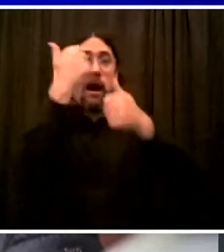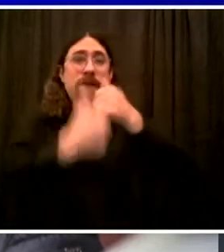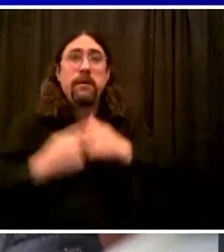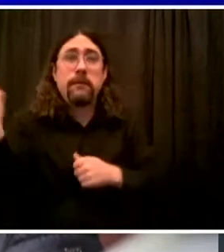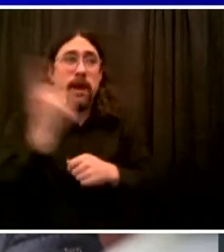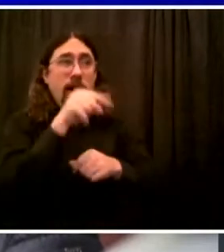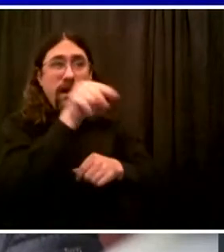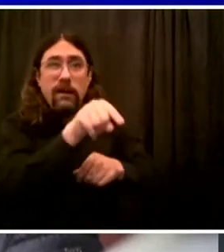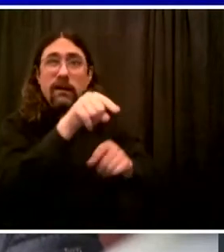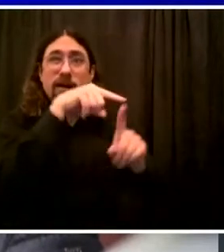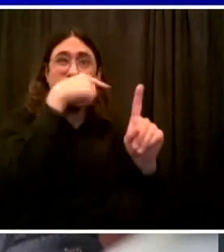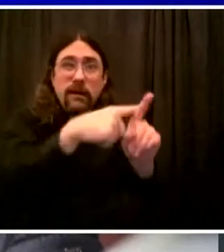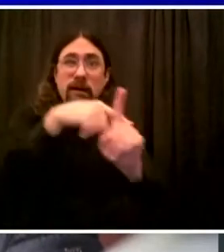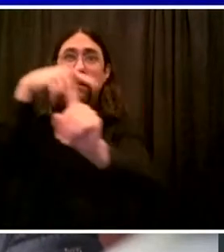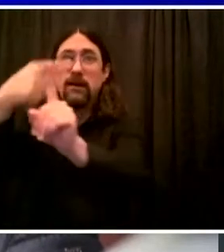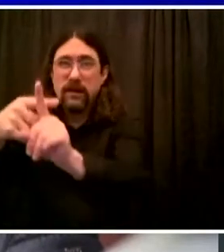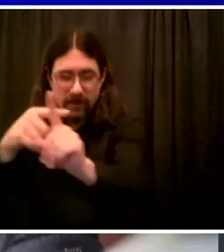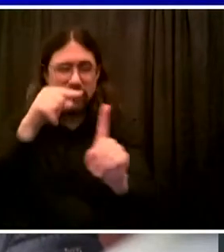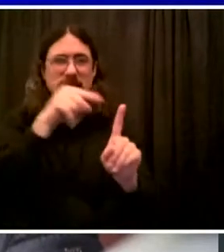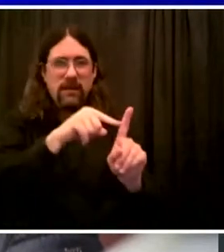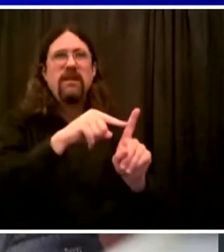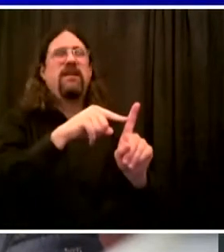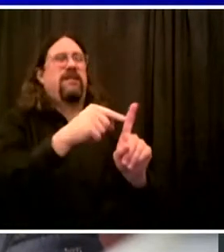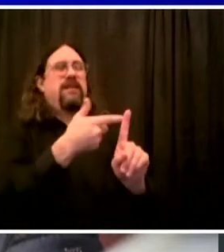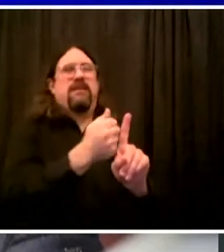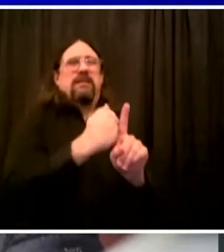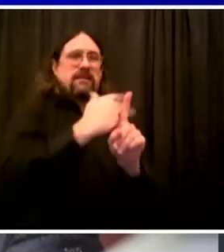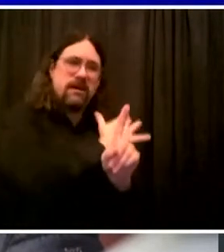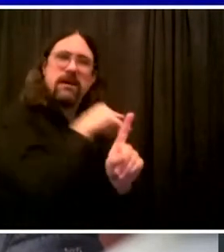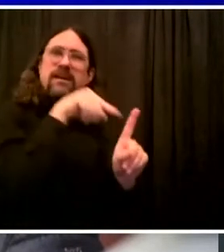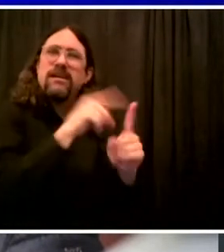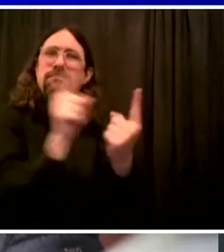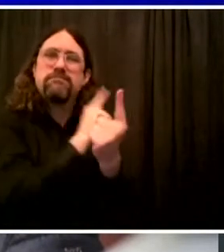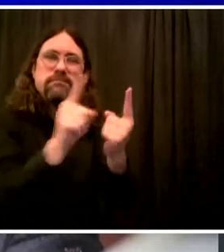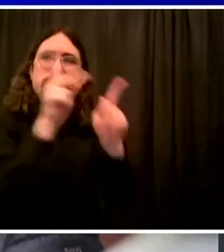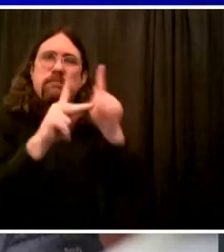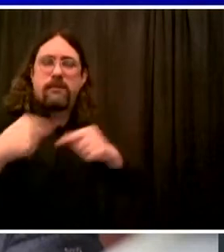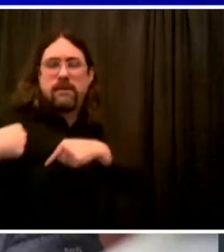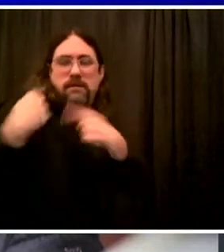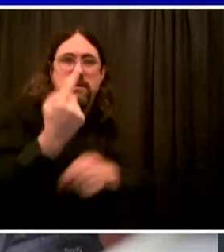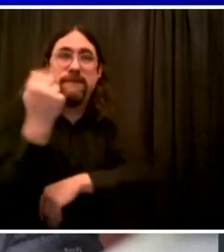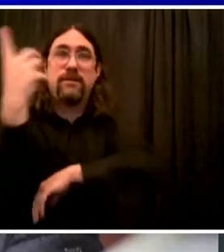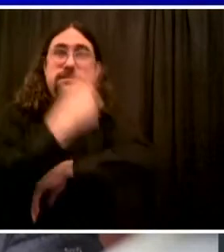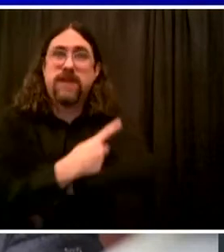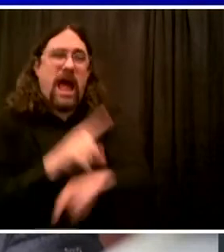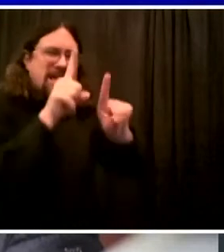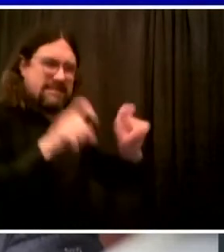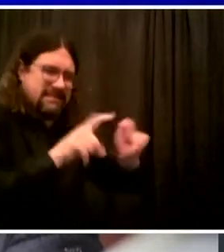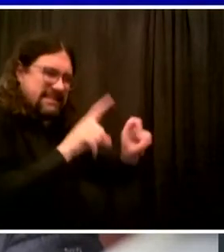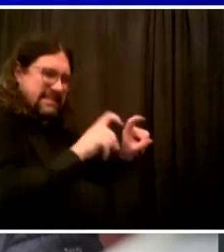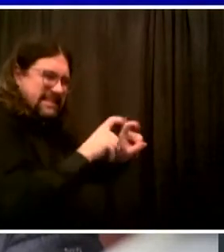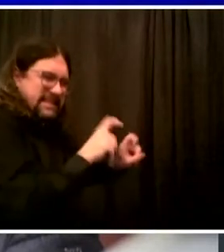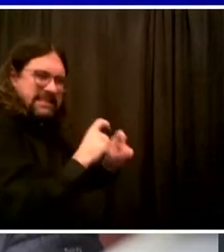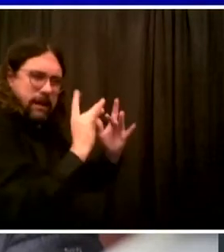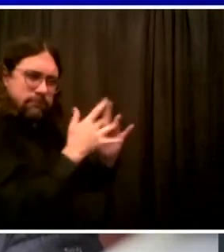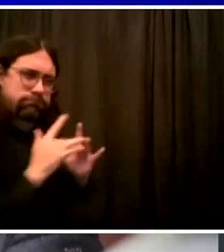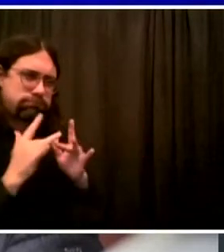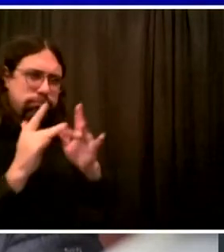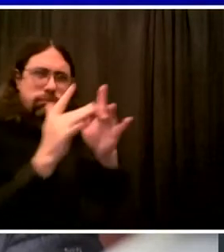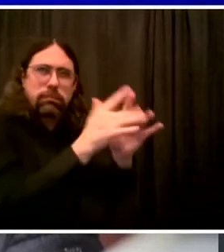who need isolation to isolation. It grows together. So now, as of today, we want to broaden